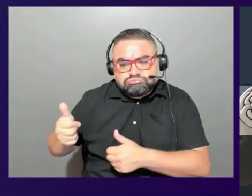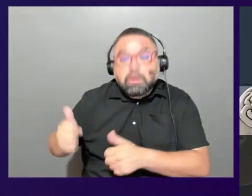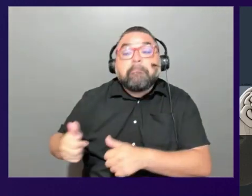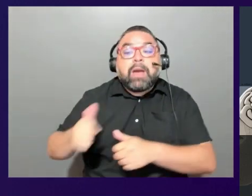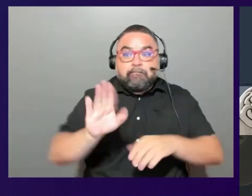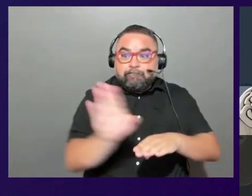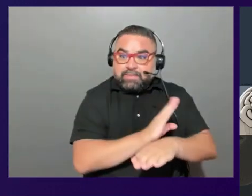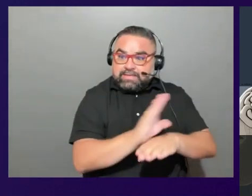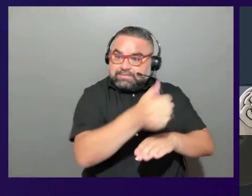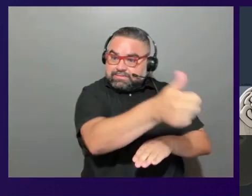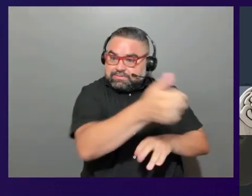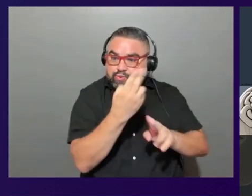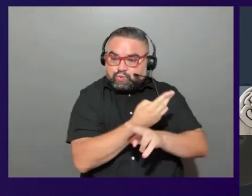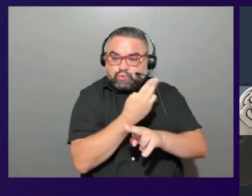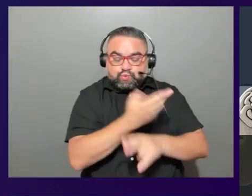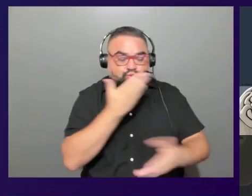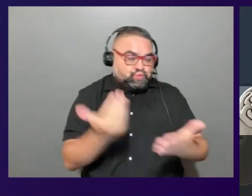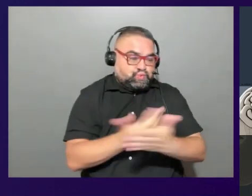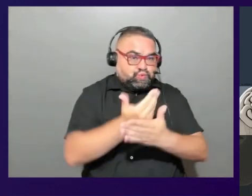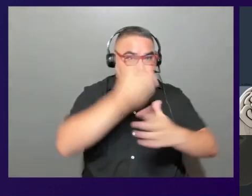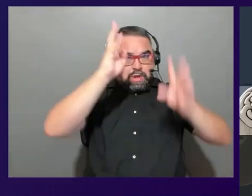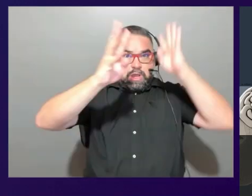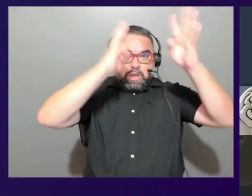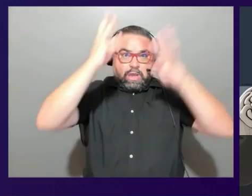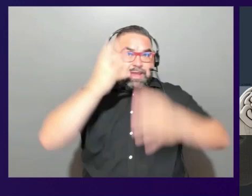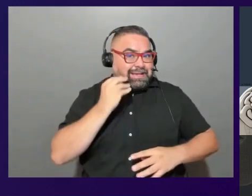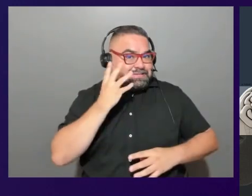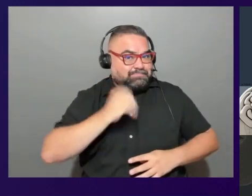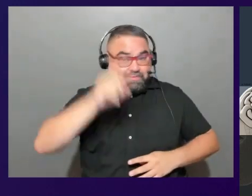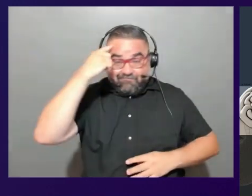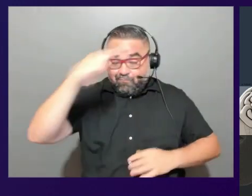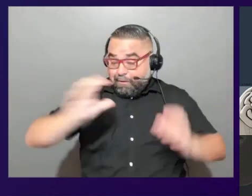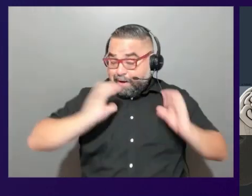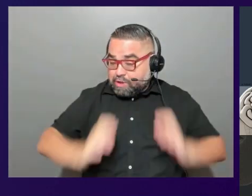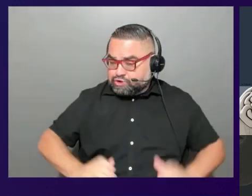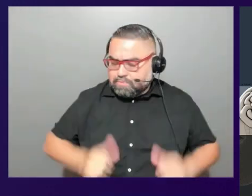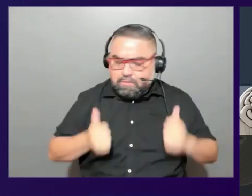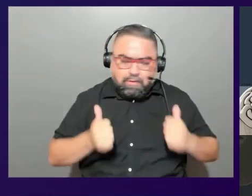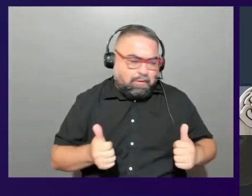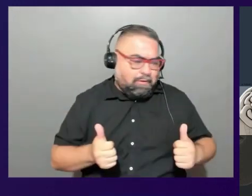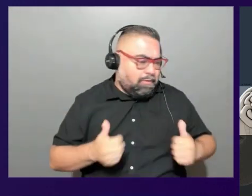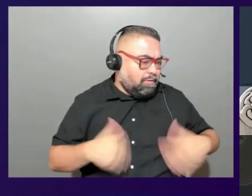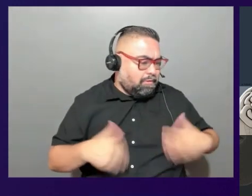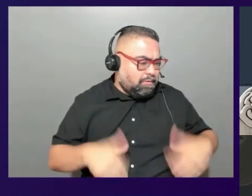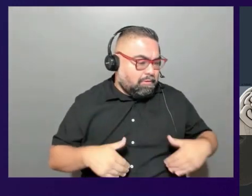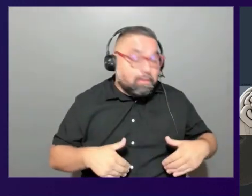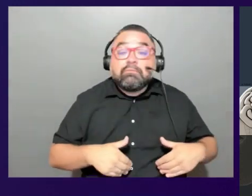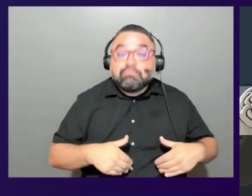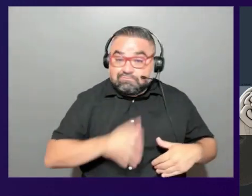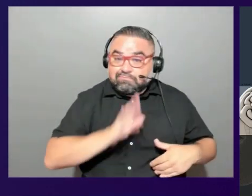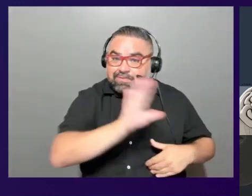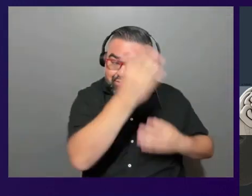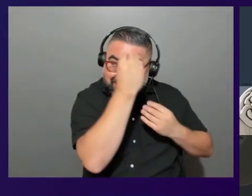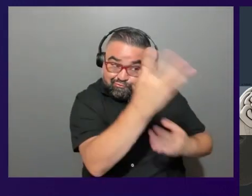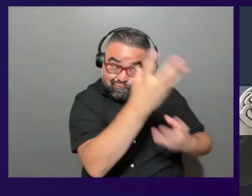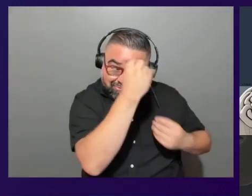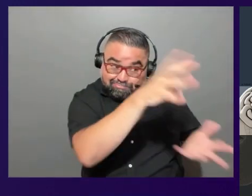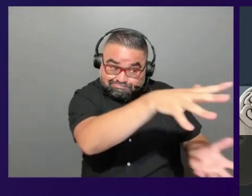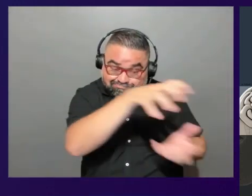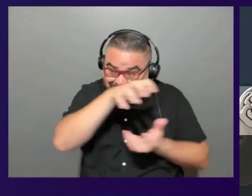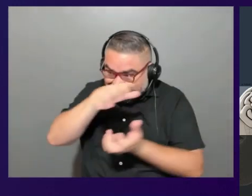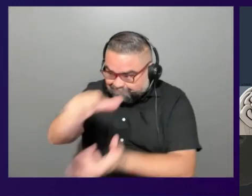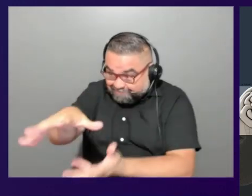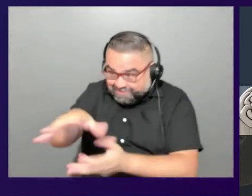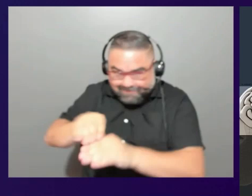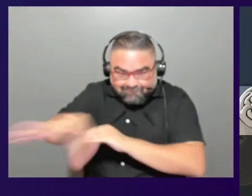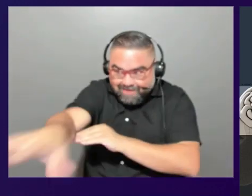new experiences to their employees and customers and ways of utilizing their data that will transform how they operate. So